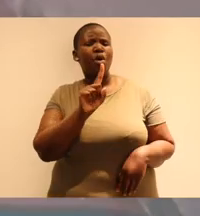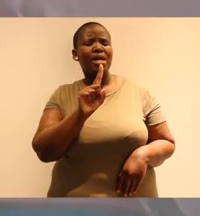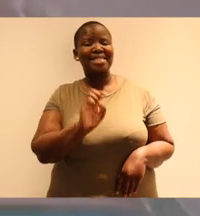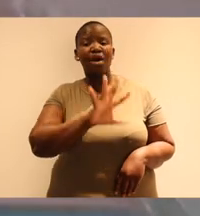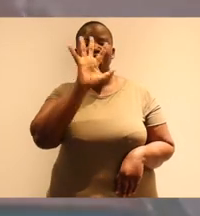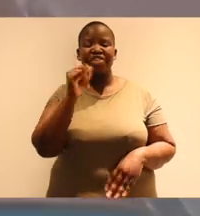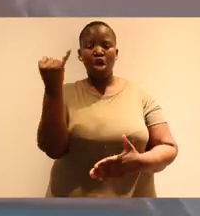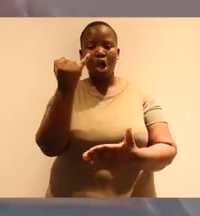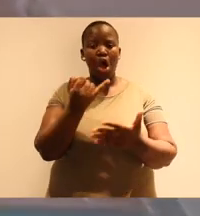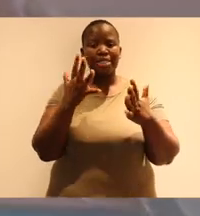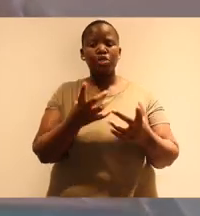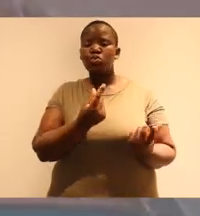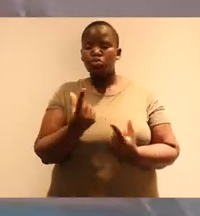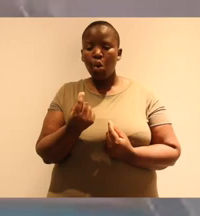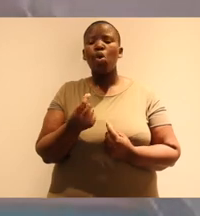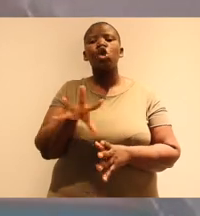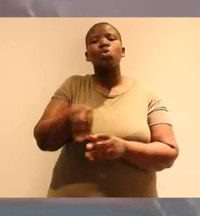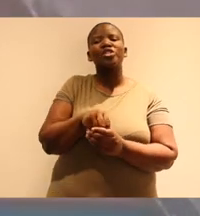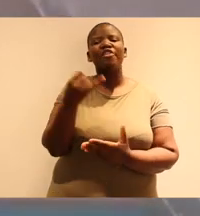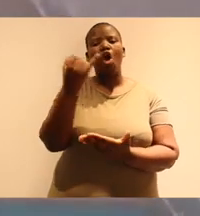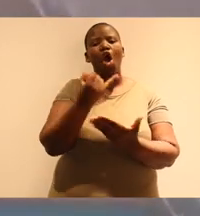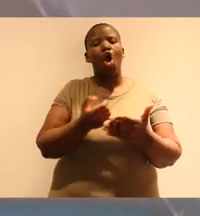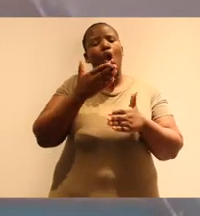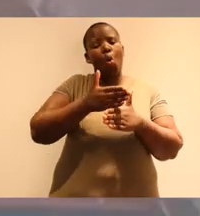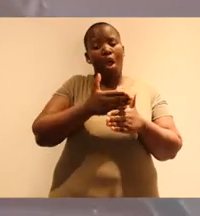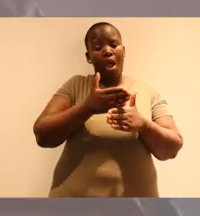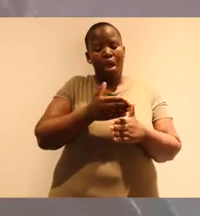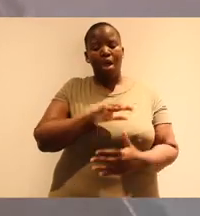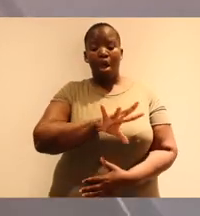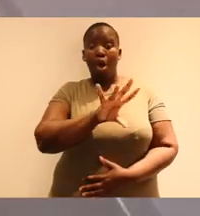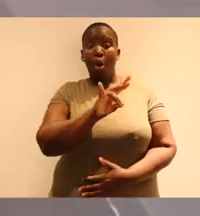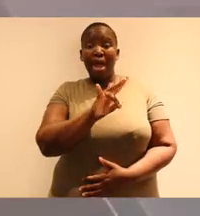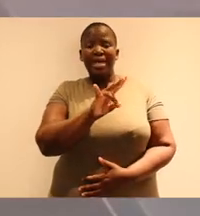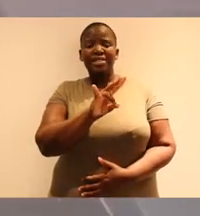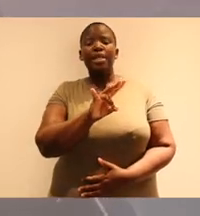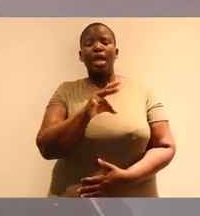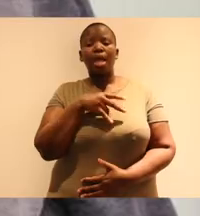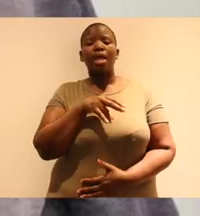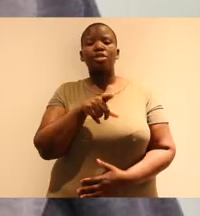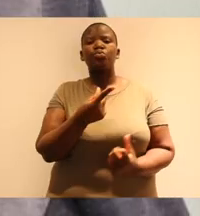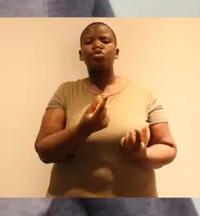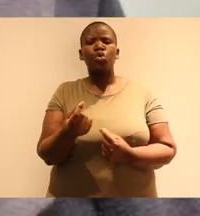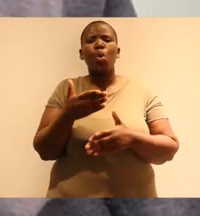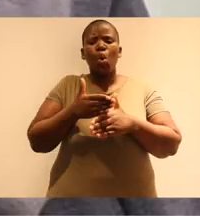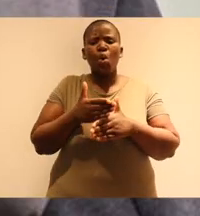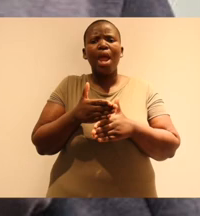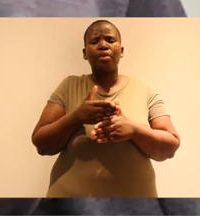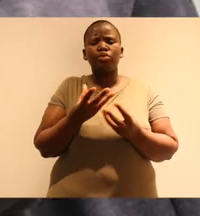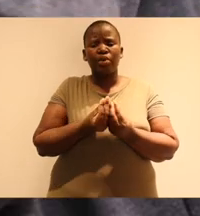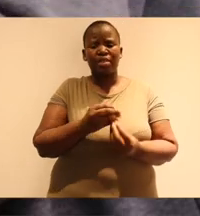doing inclusive artworks. On Wednesday, it's an outcome of a residency that we did with 5 artists